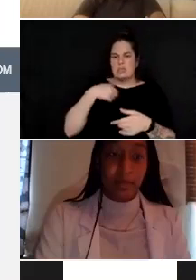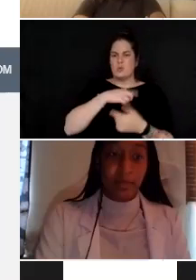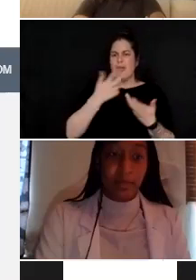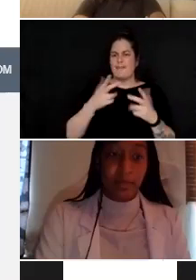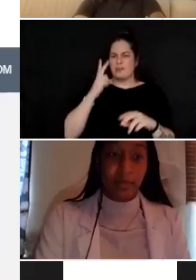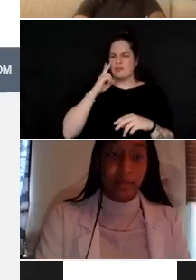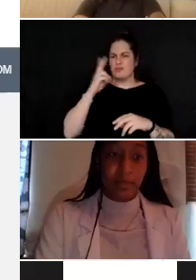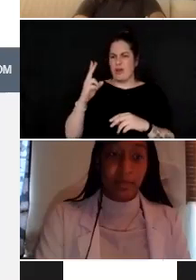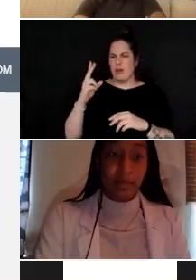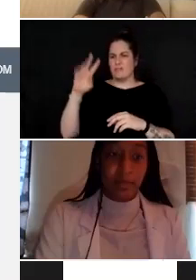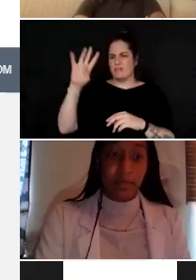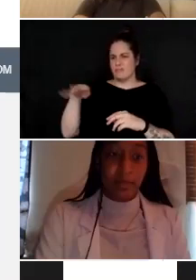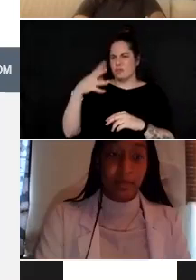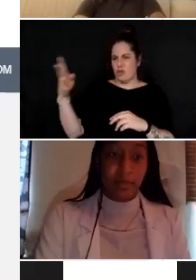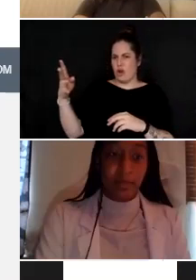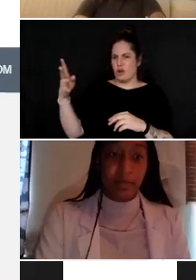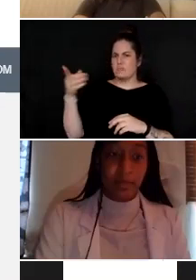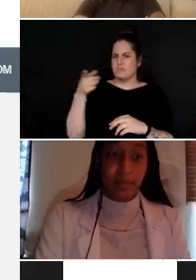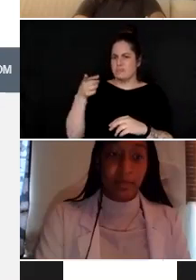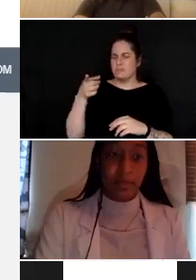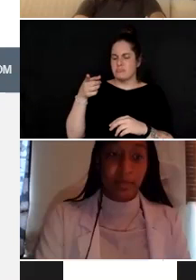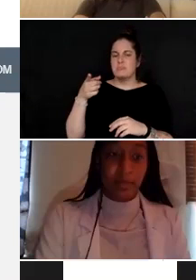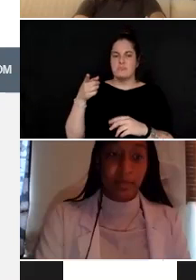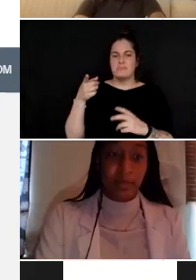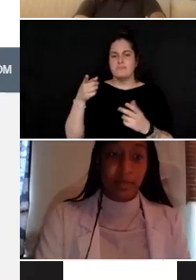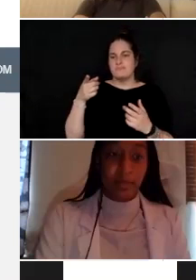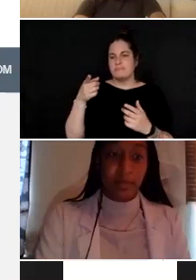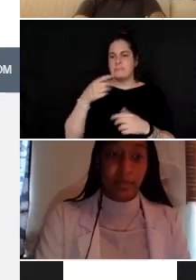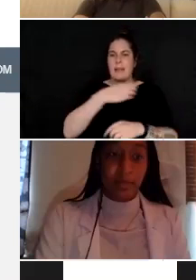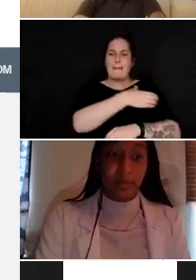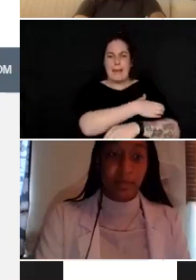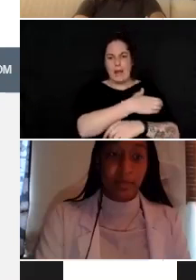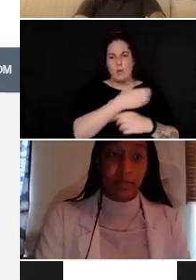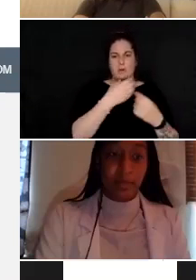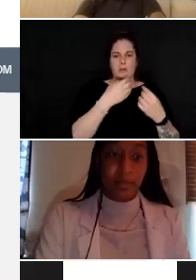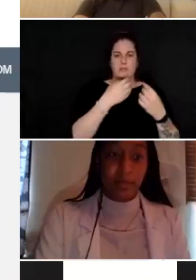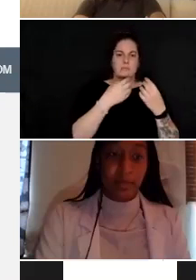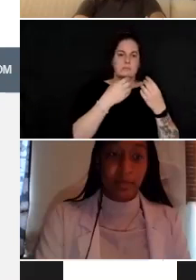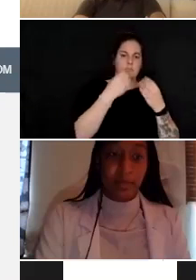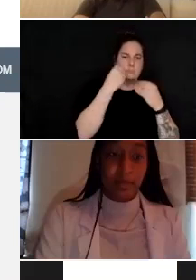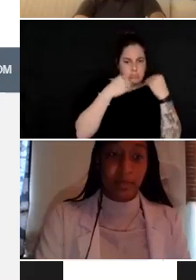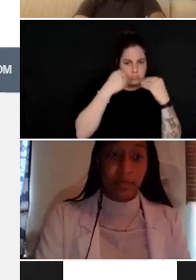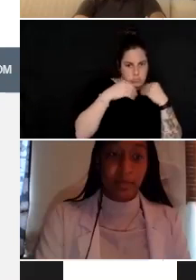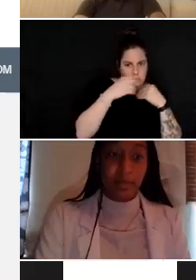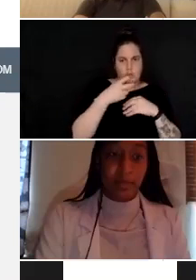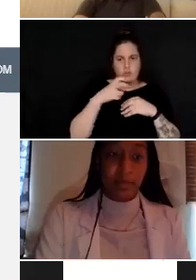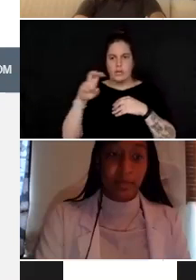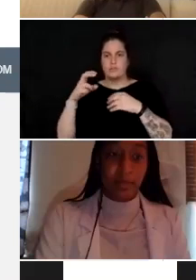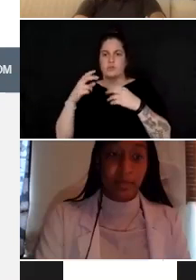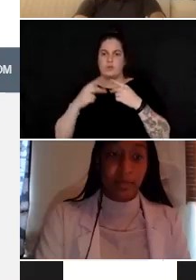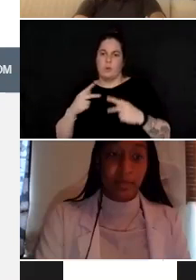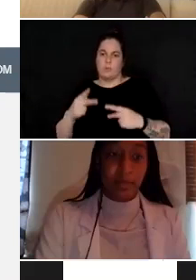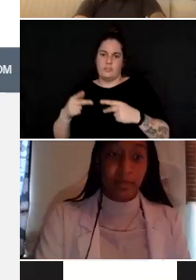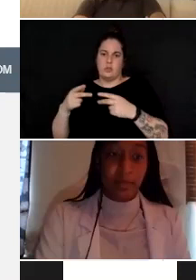of information. But you know, the ideal power consumption, for example. But we don't really focus